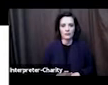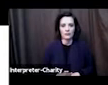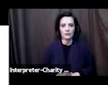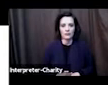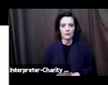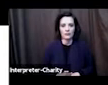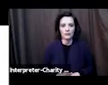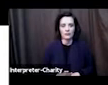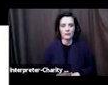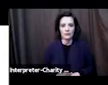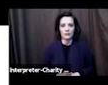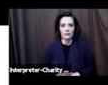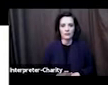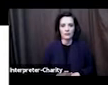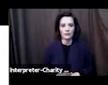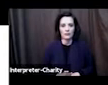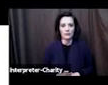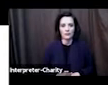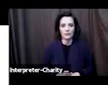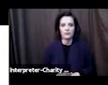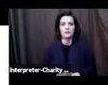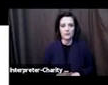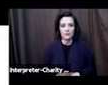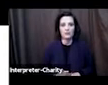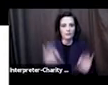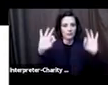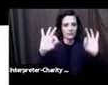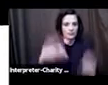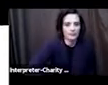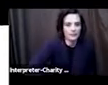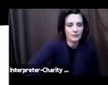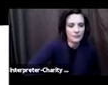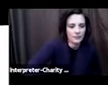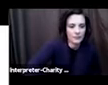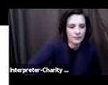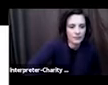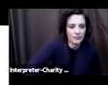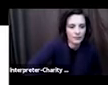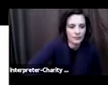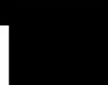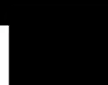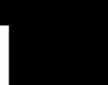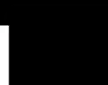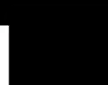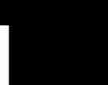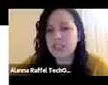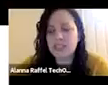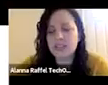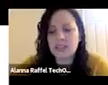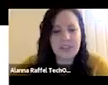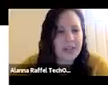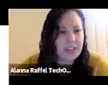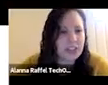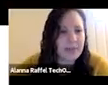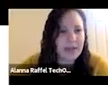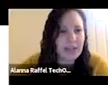right now. I'm going to remove the spotlight from Charity at the moment. Sounds good. Do you,